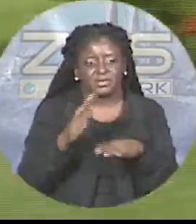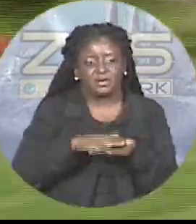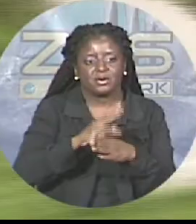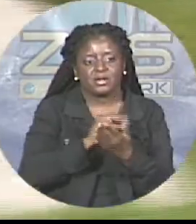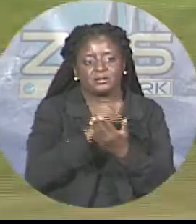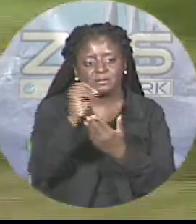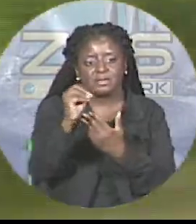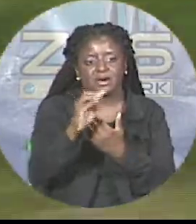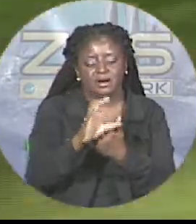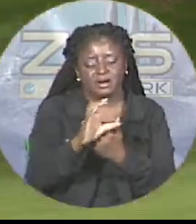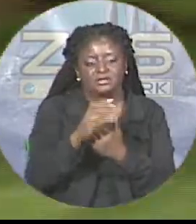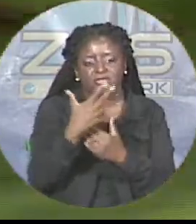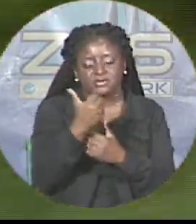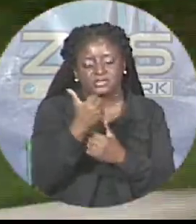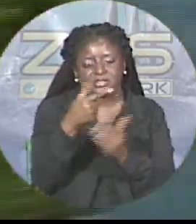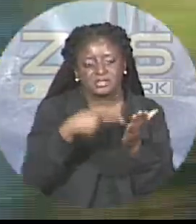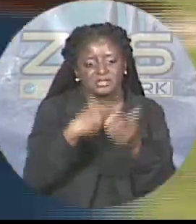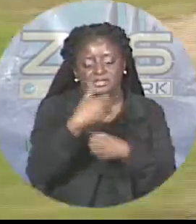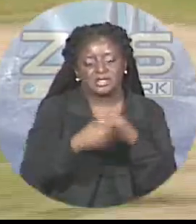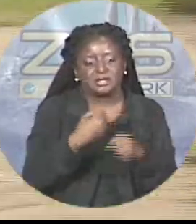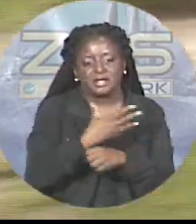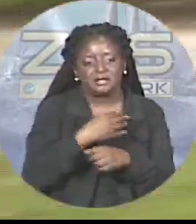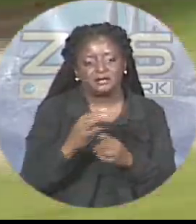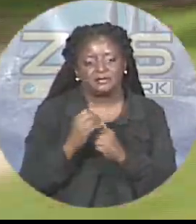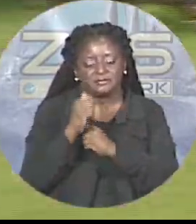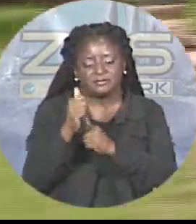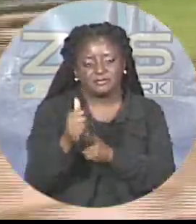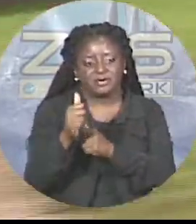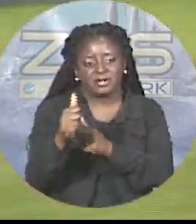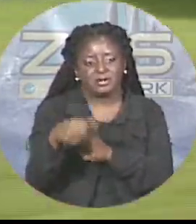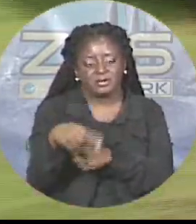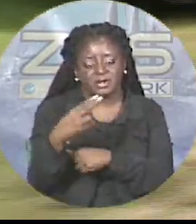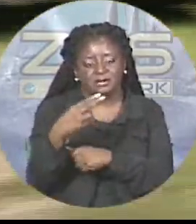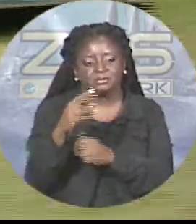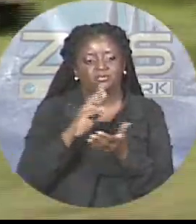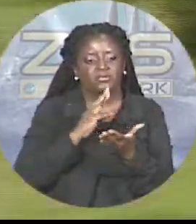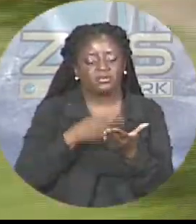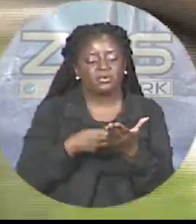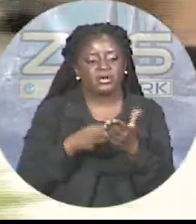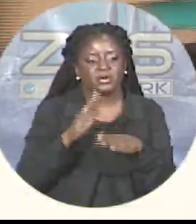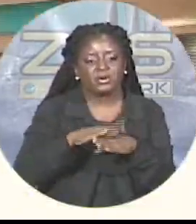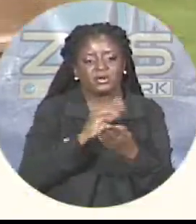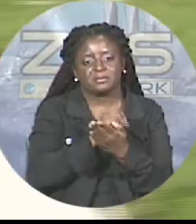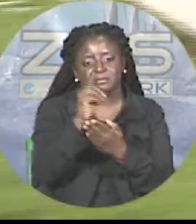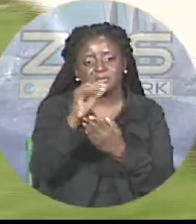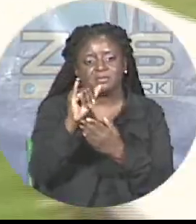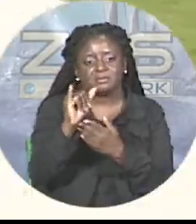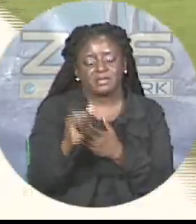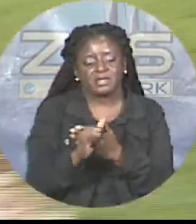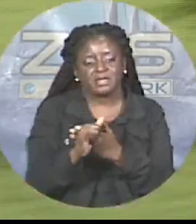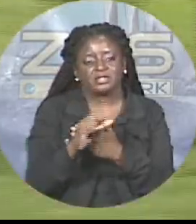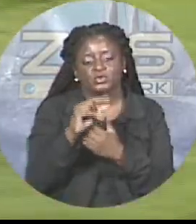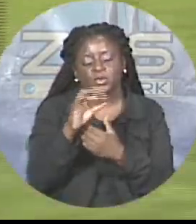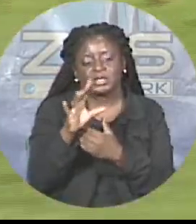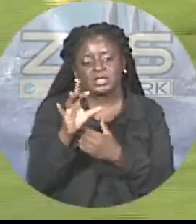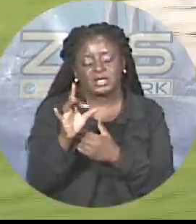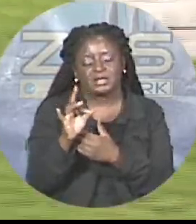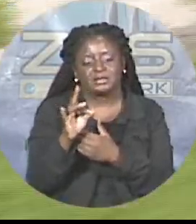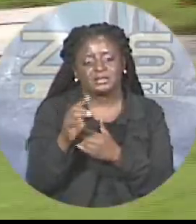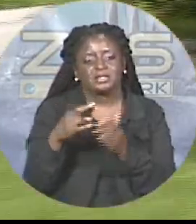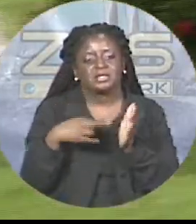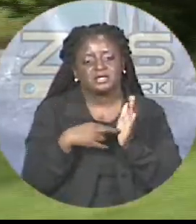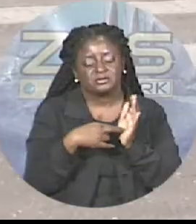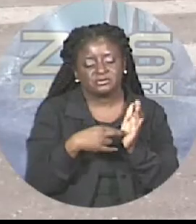March 13th this year, and the follow-up report on May 28th. Ryan didn't reveal the findings of both reports pending permission